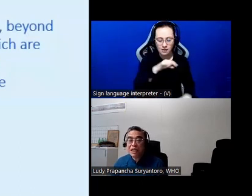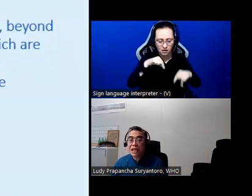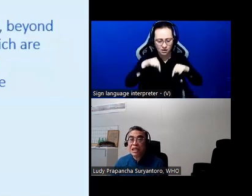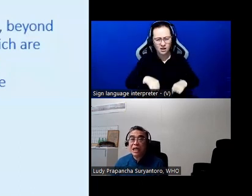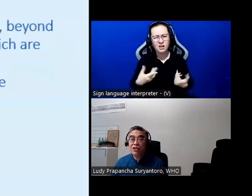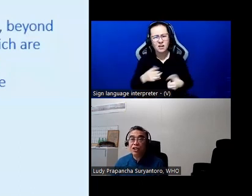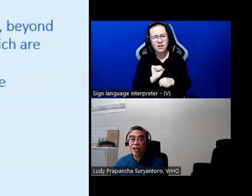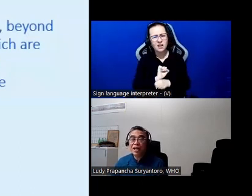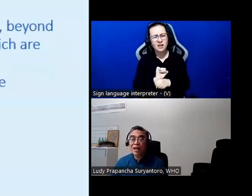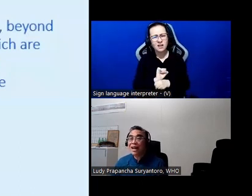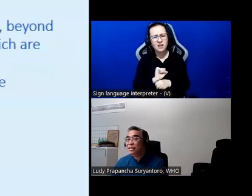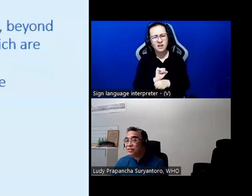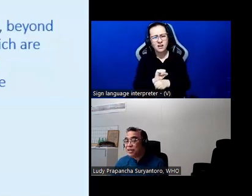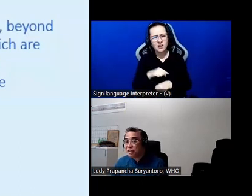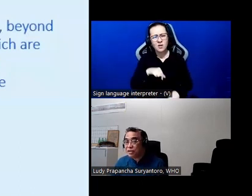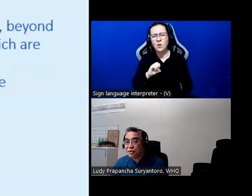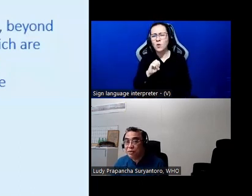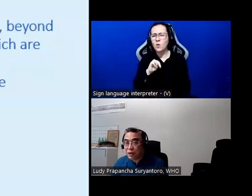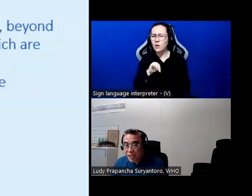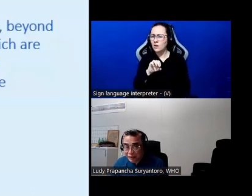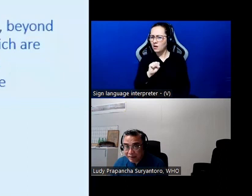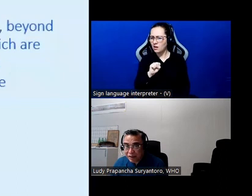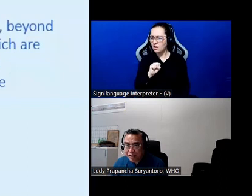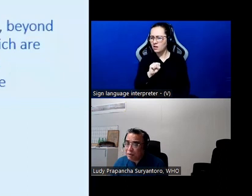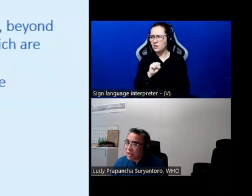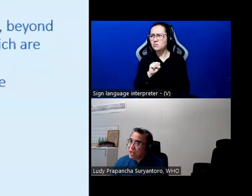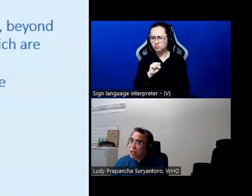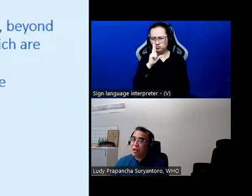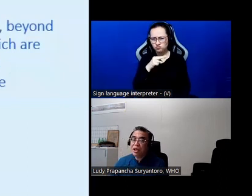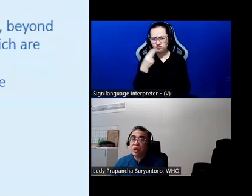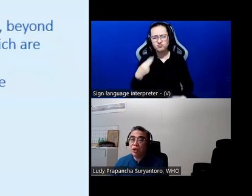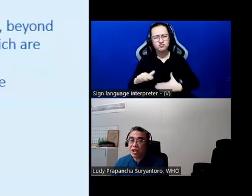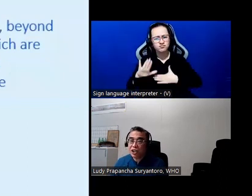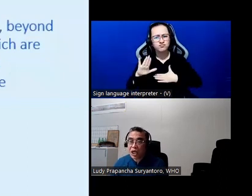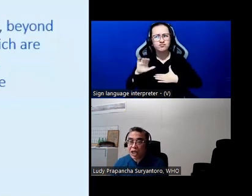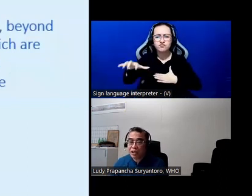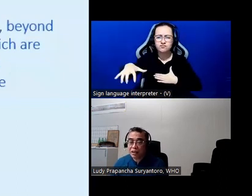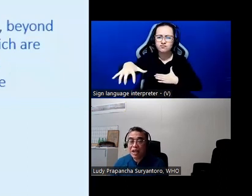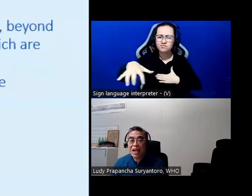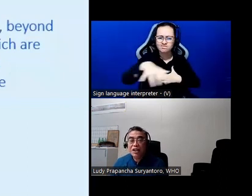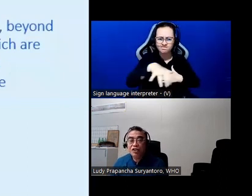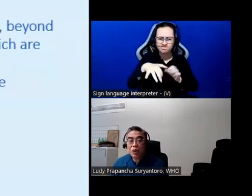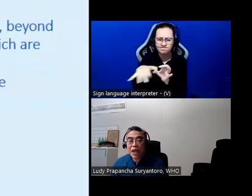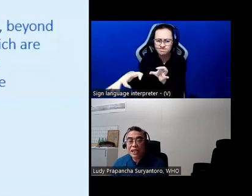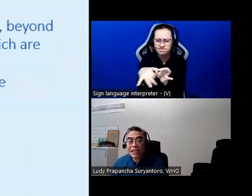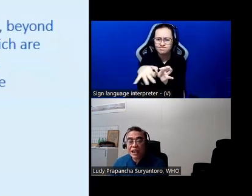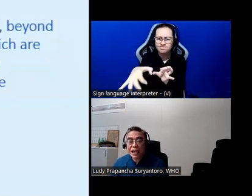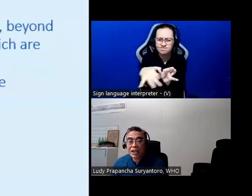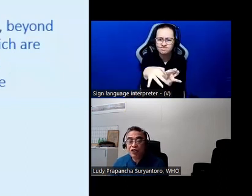commitments in engaging other sectors beyond health sectors, including the non-traditional actor.